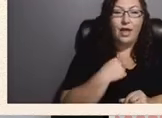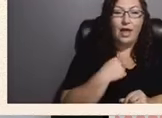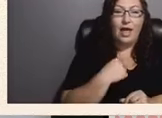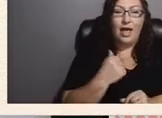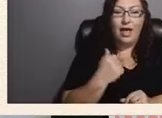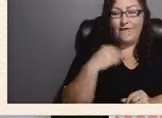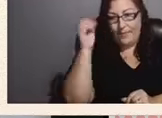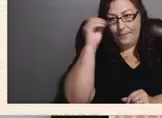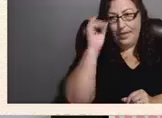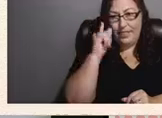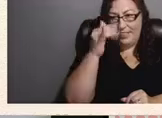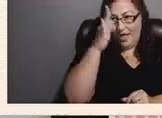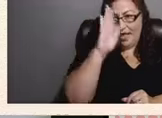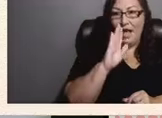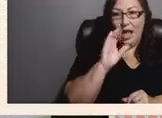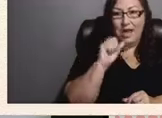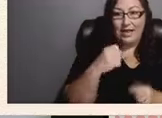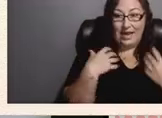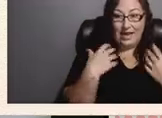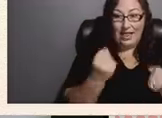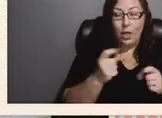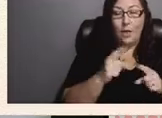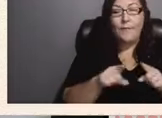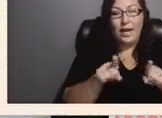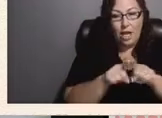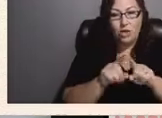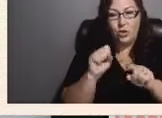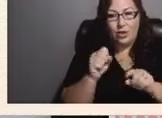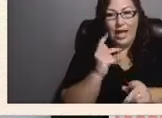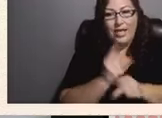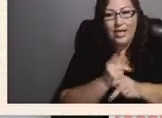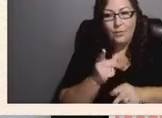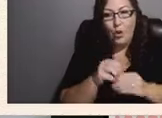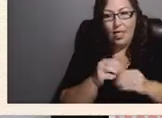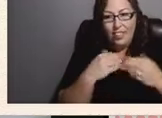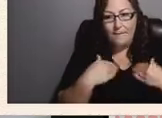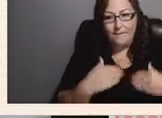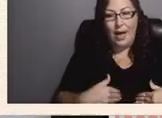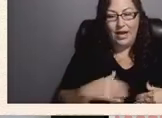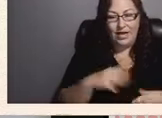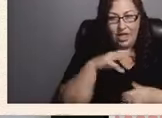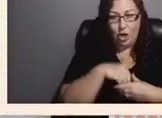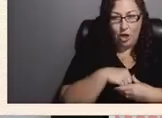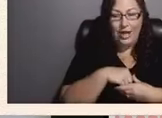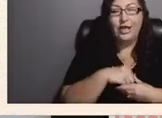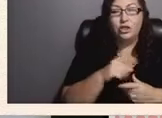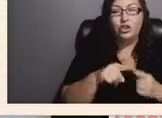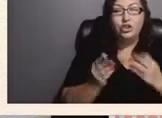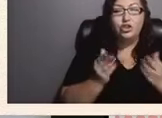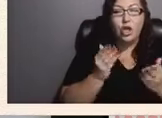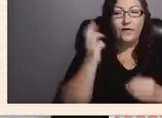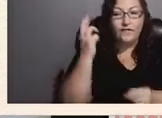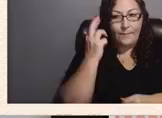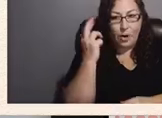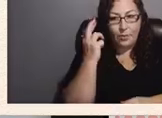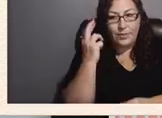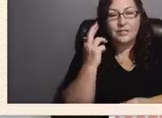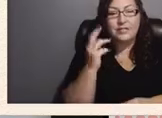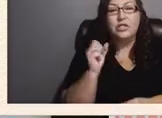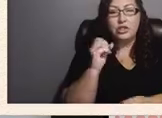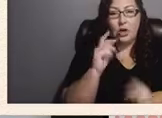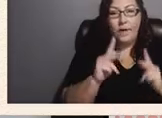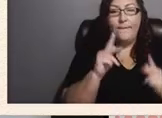God can heal, but he can also keep you in the body that you're in to serve a purpose. And so people need